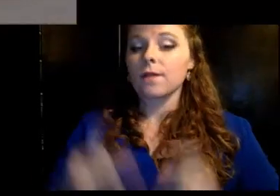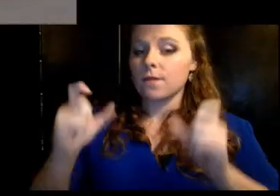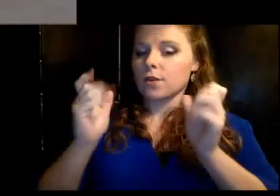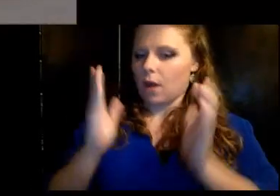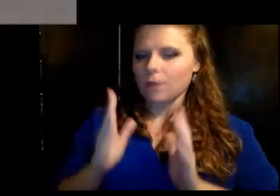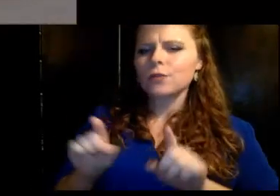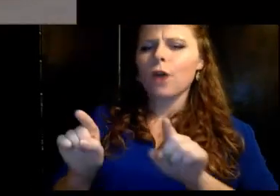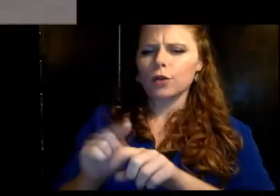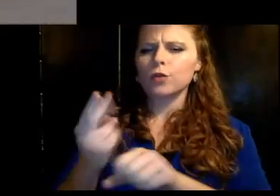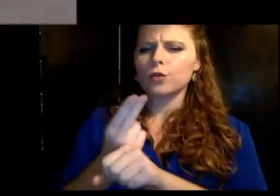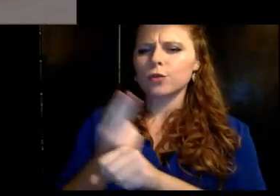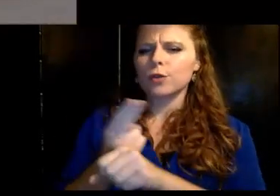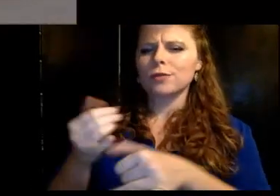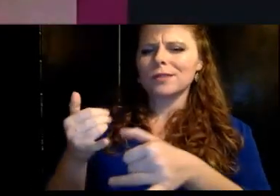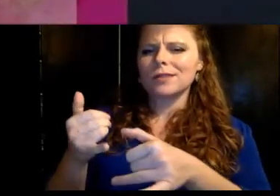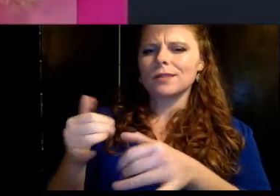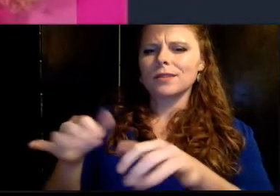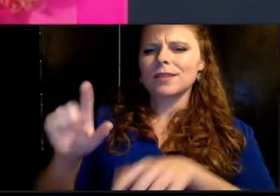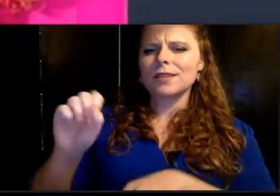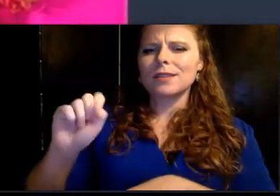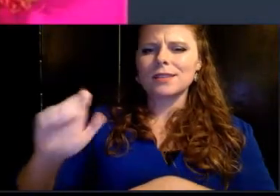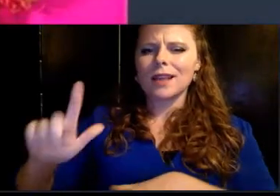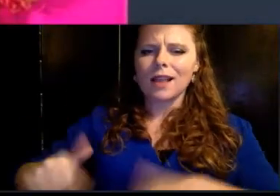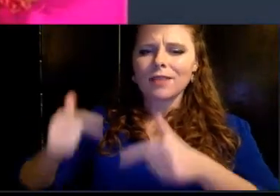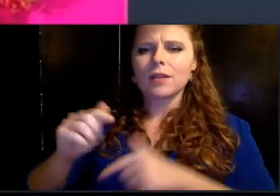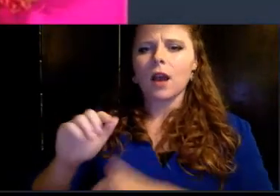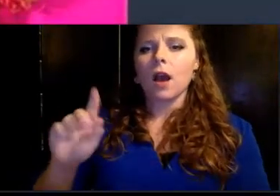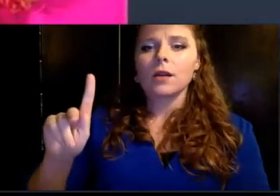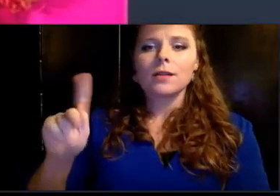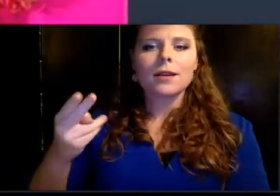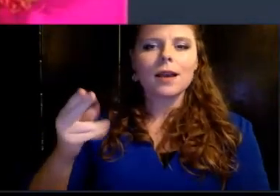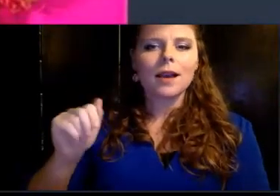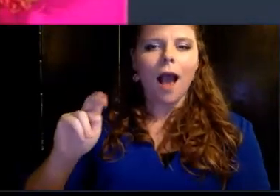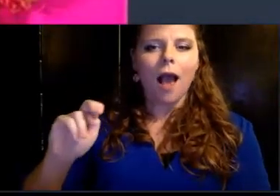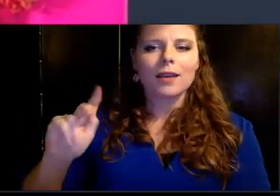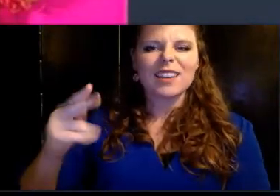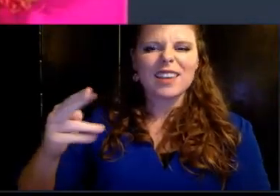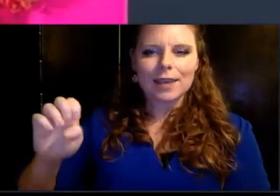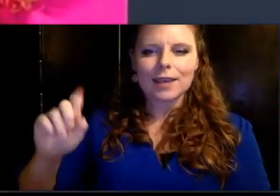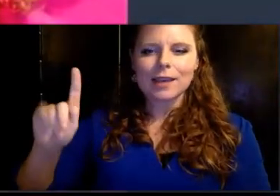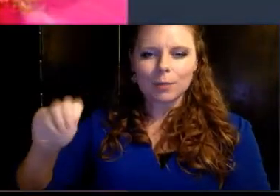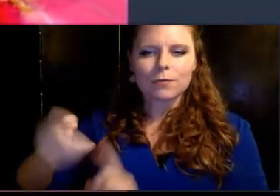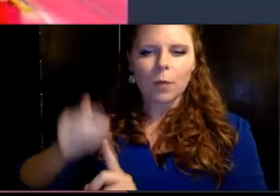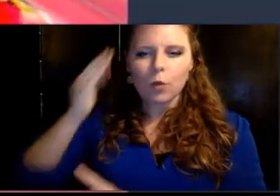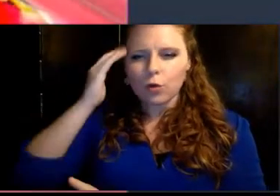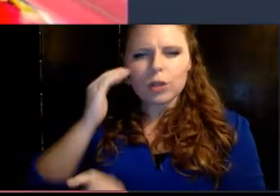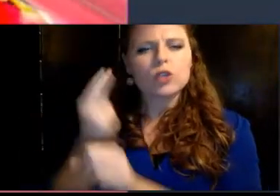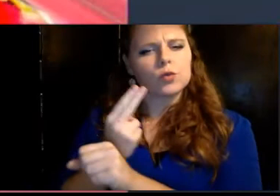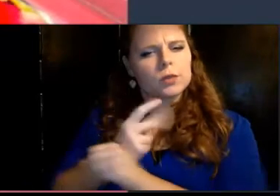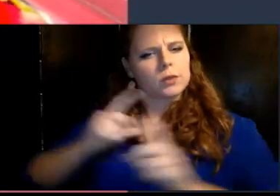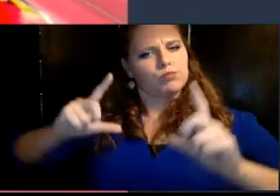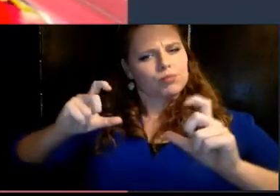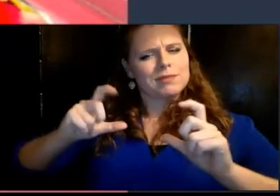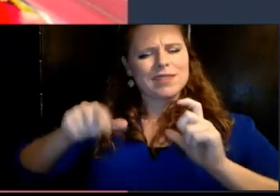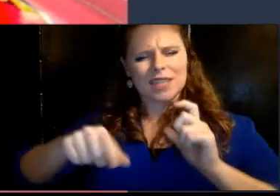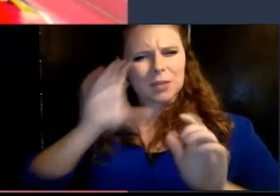Photographers also use still life. Korean photographer Kang Hee Kim uses bright colors to create still life photos that may